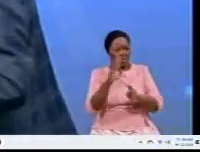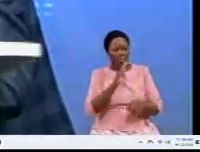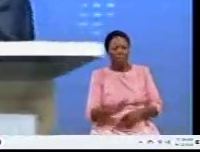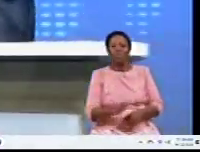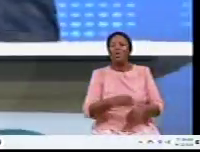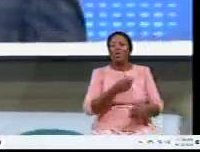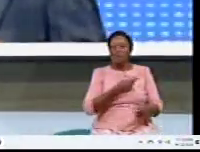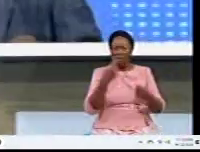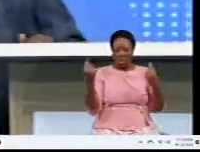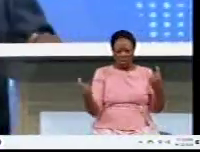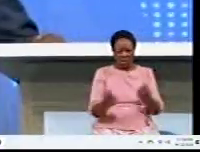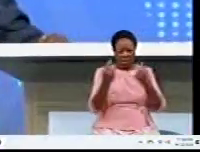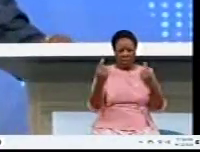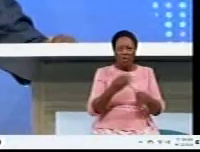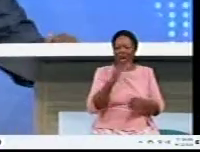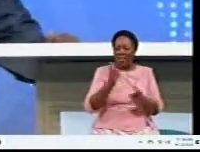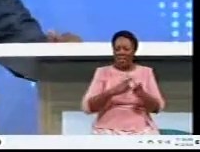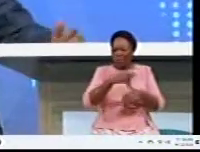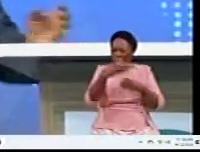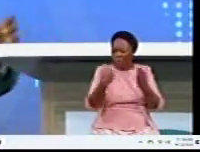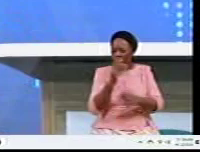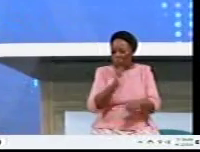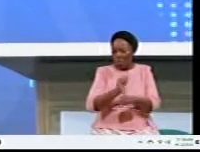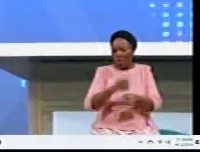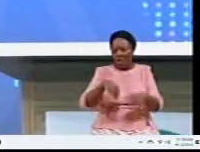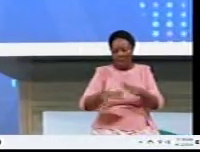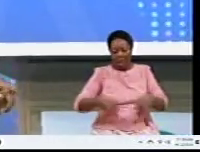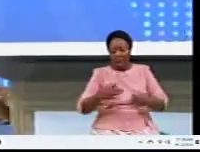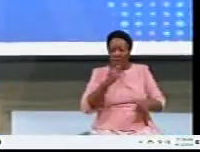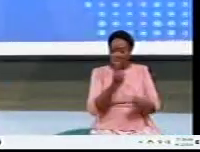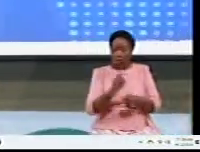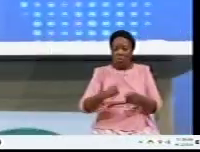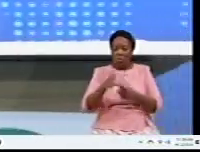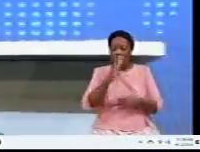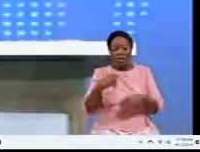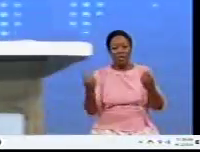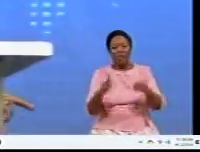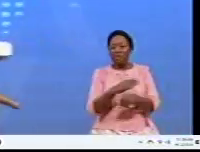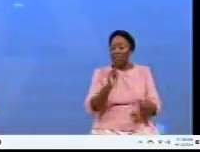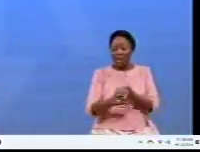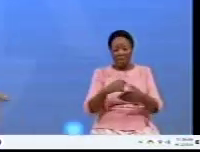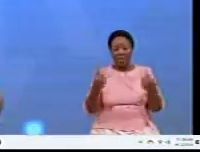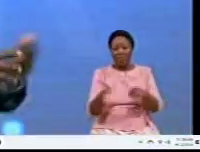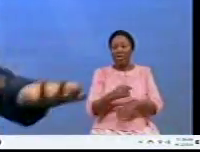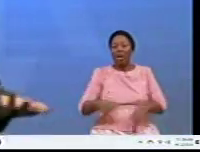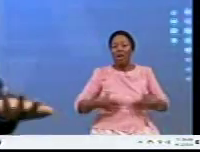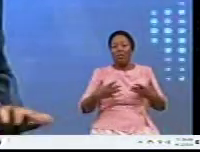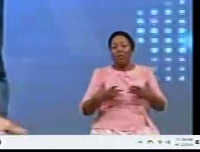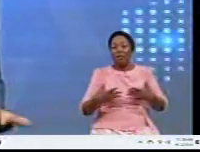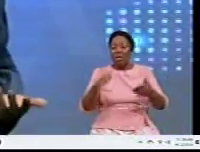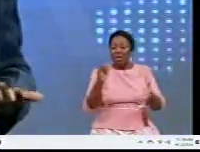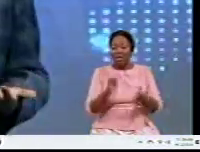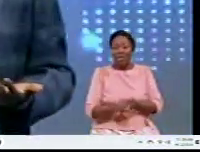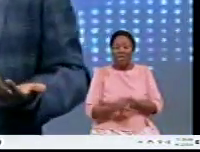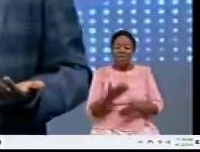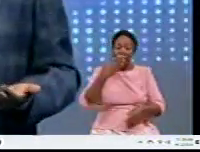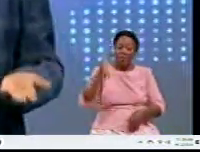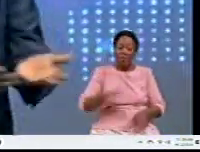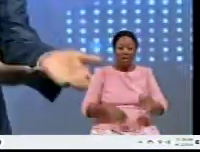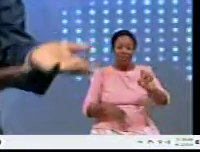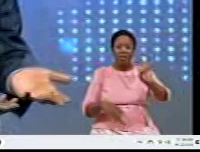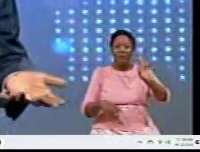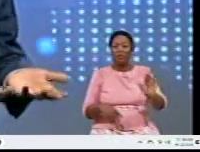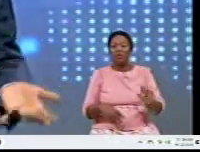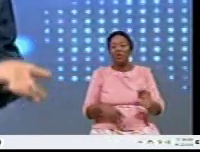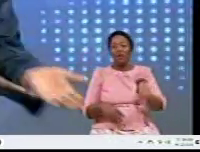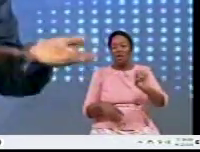total errand in life is to be sinful. That sinful life, that evil life,